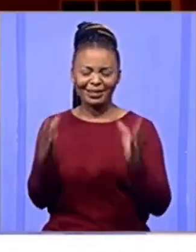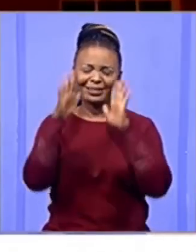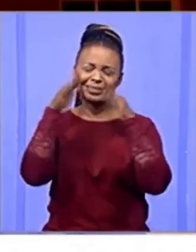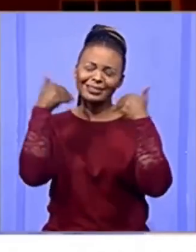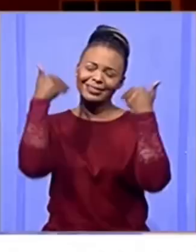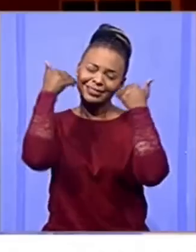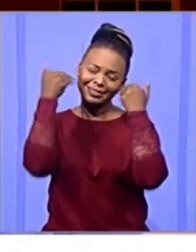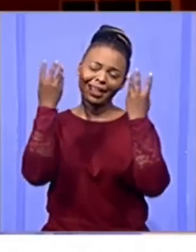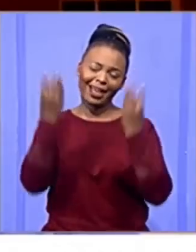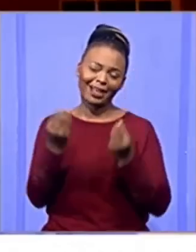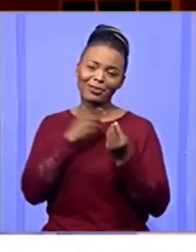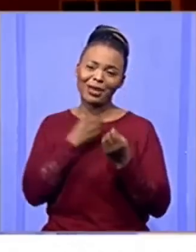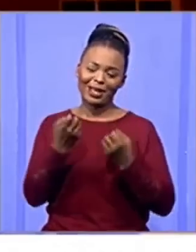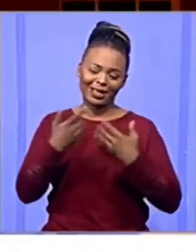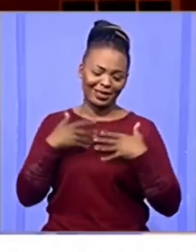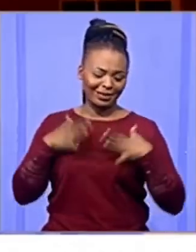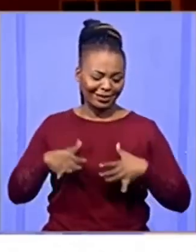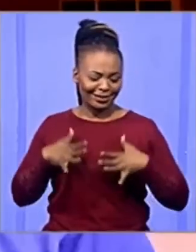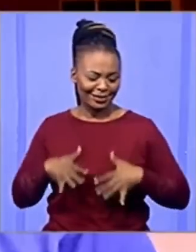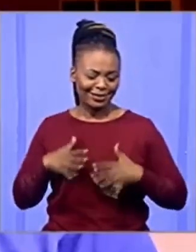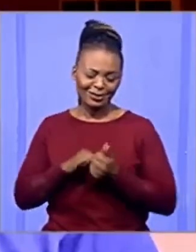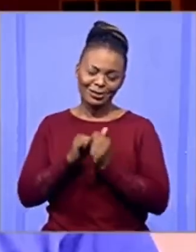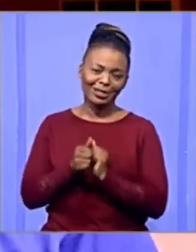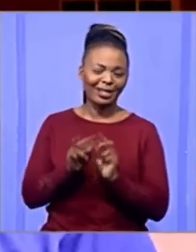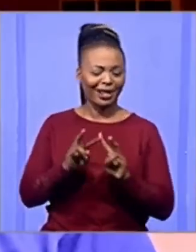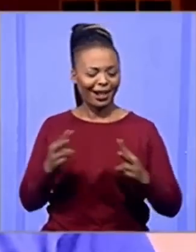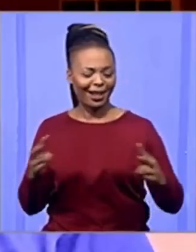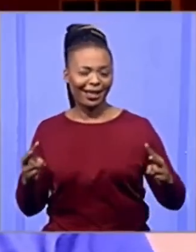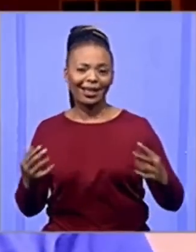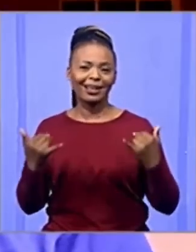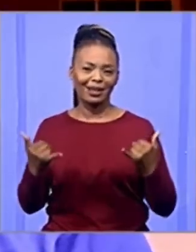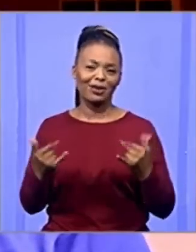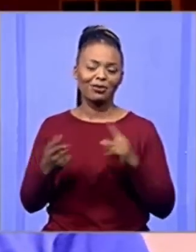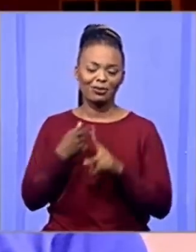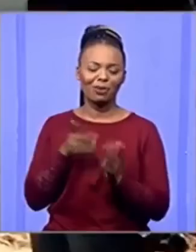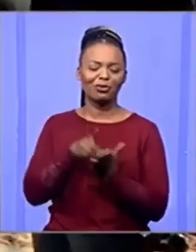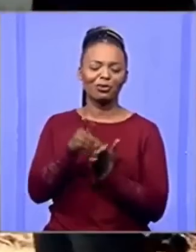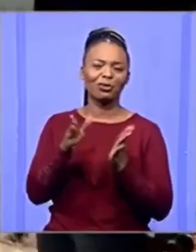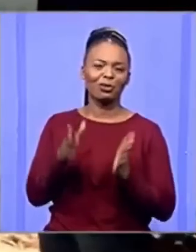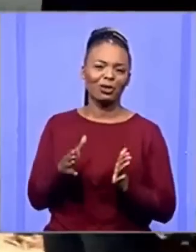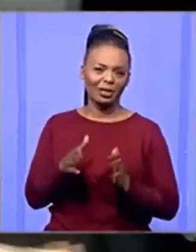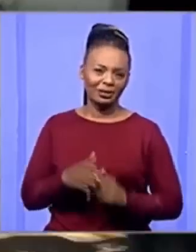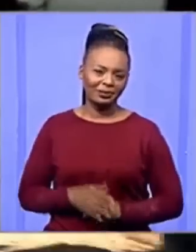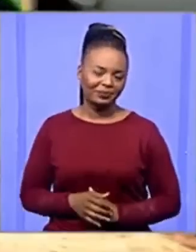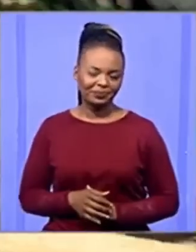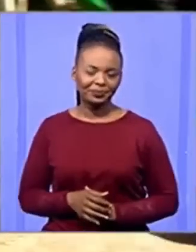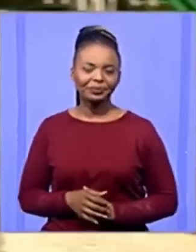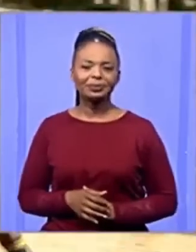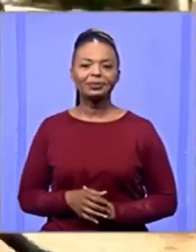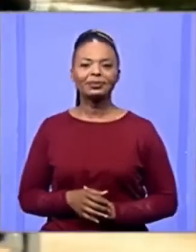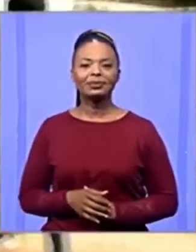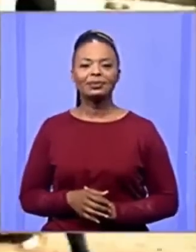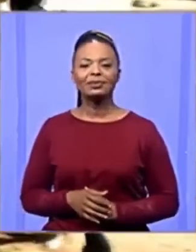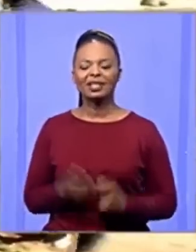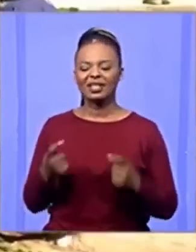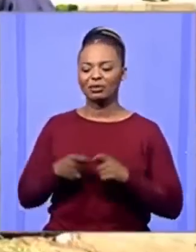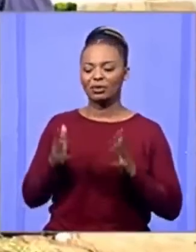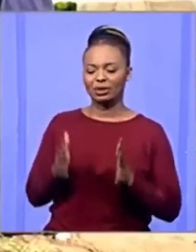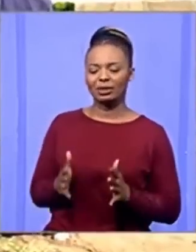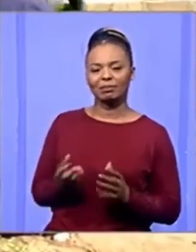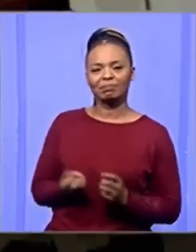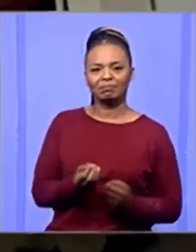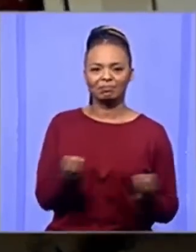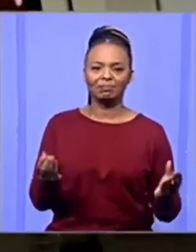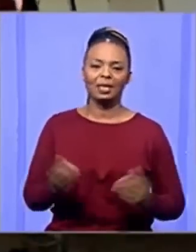amoela thepa ena e fanweng ke mekgatlo e mmedi. mokgatlo wa SAFA eThekwini o